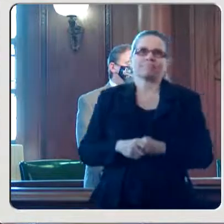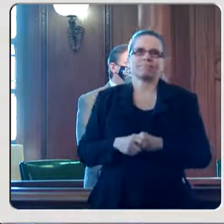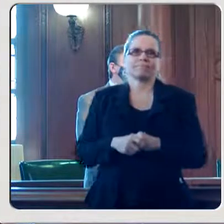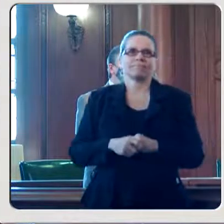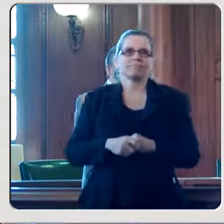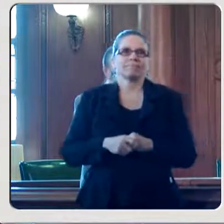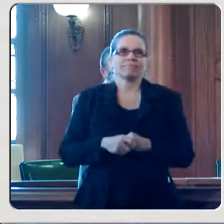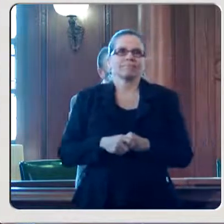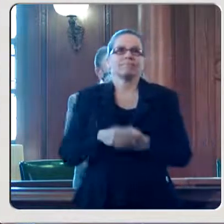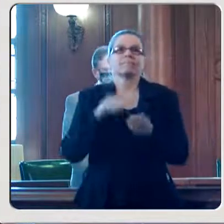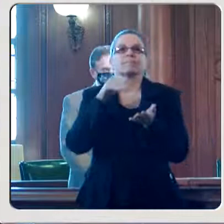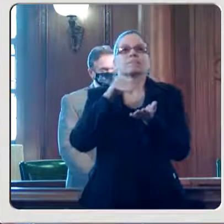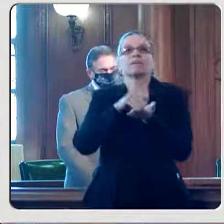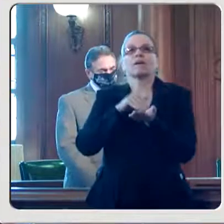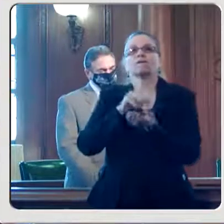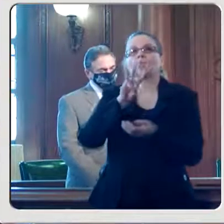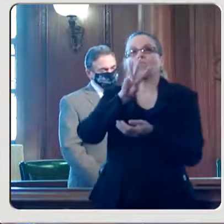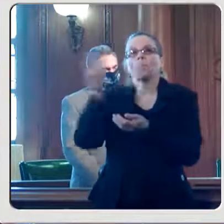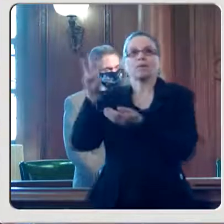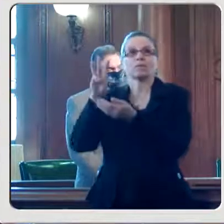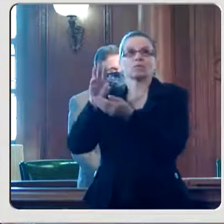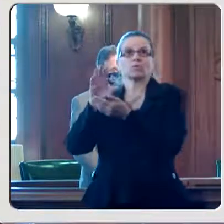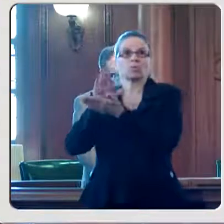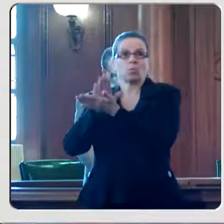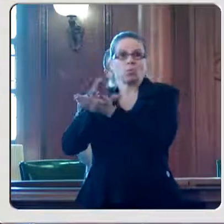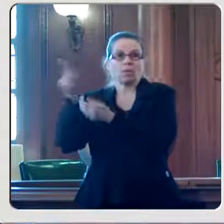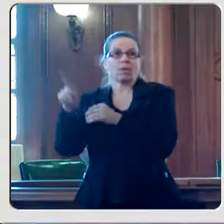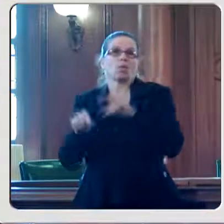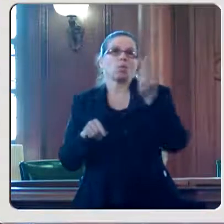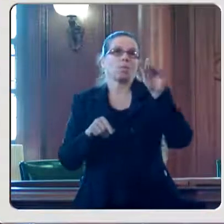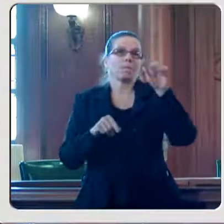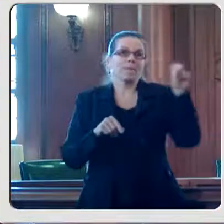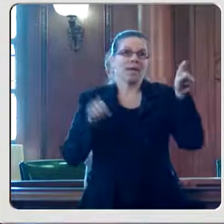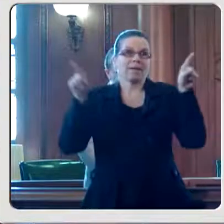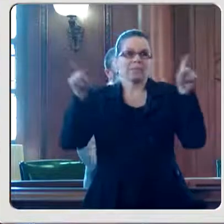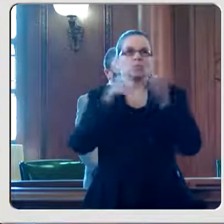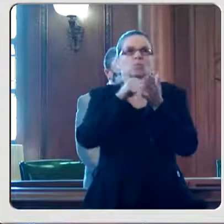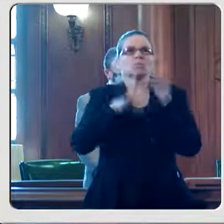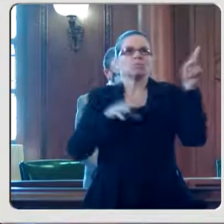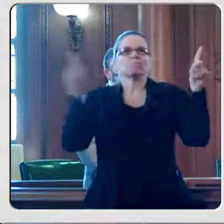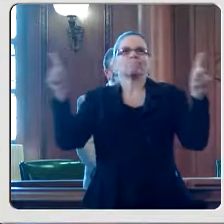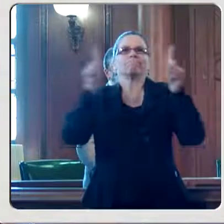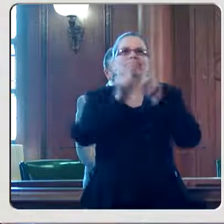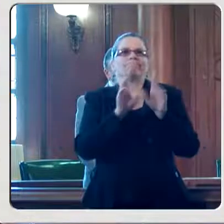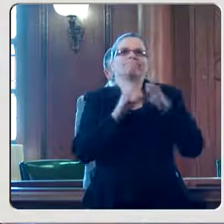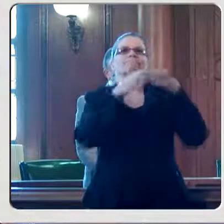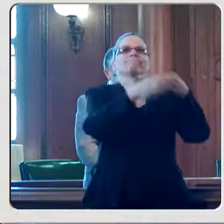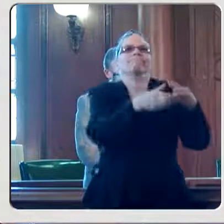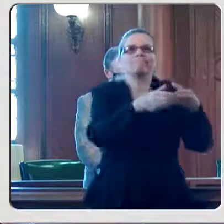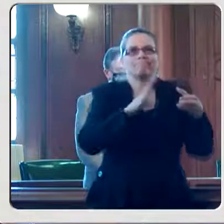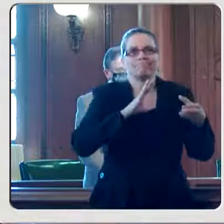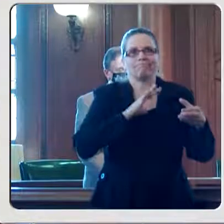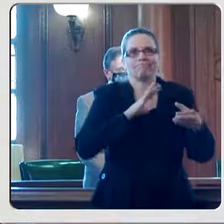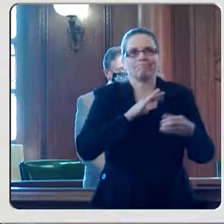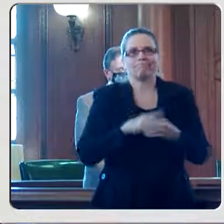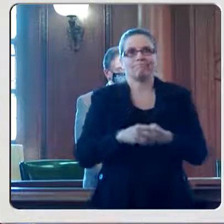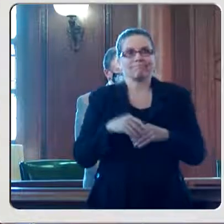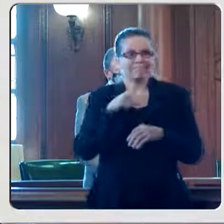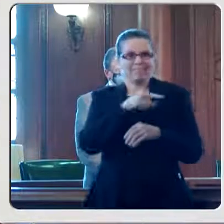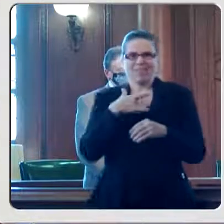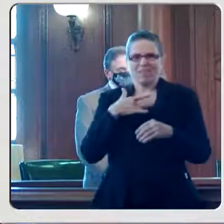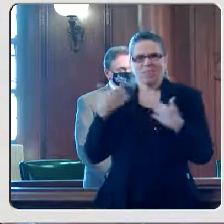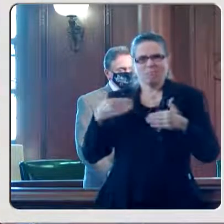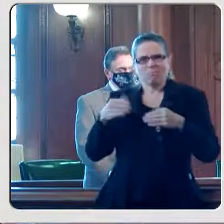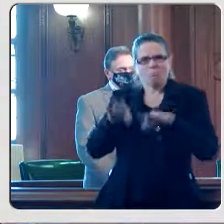who is also coming and bringing students. It's important that we do educate all of our students